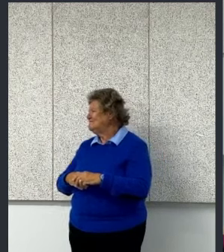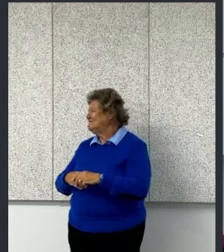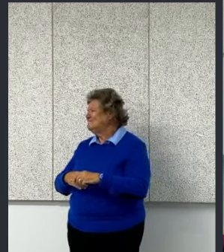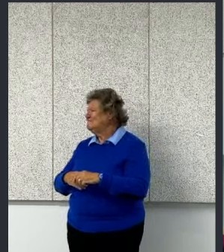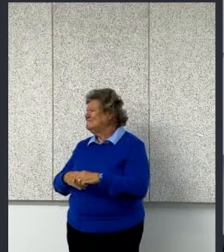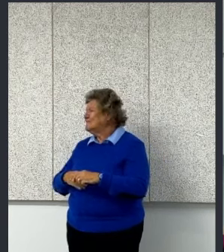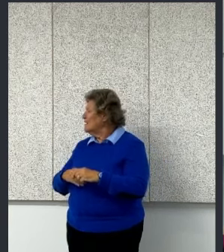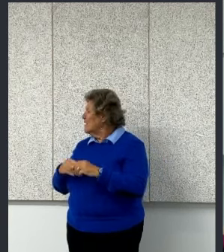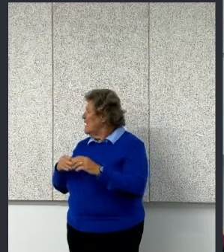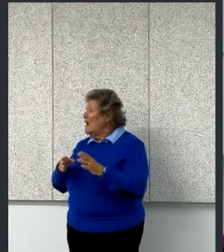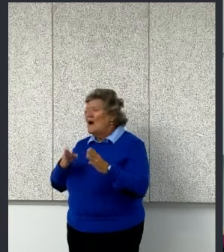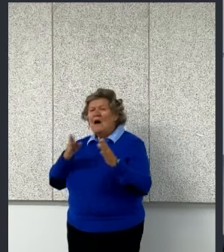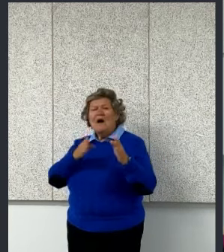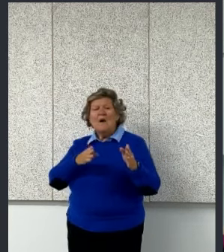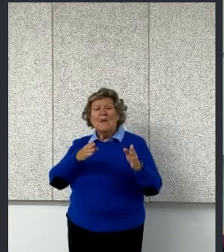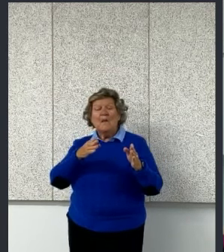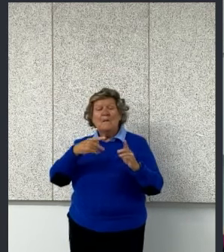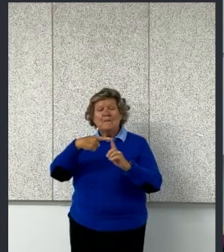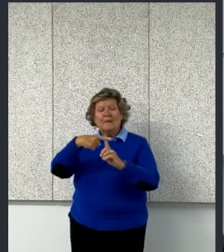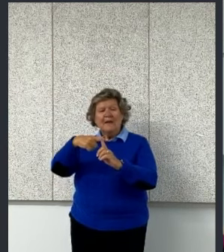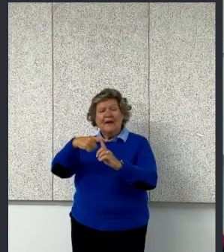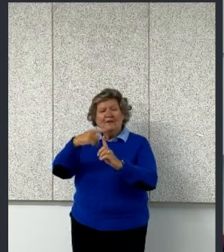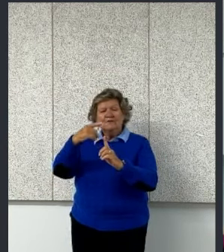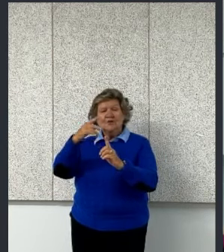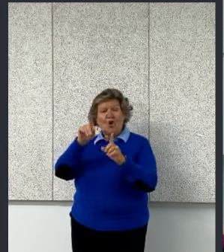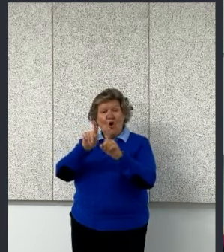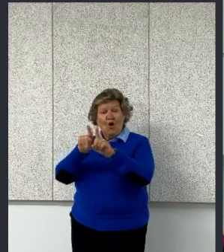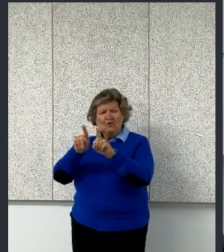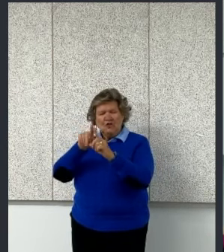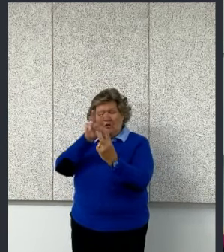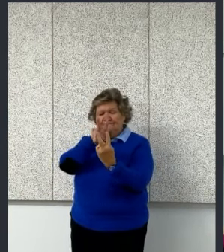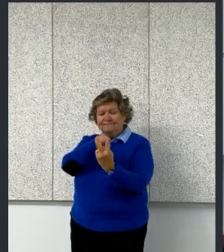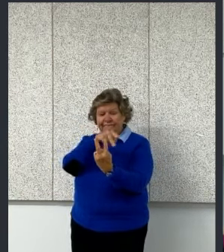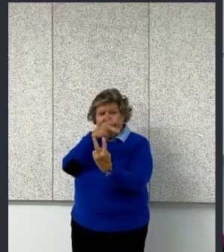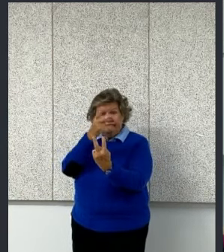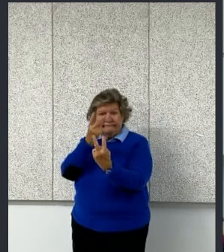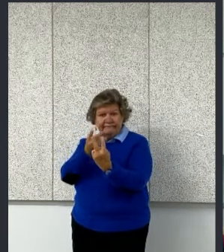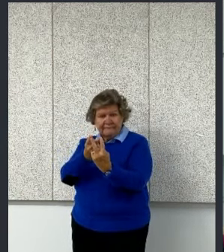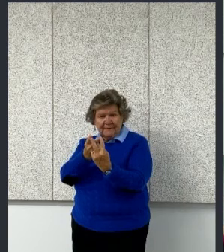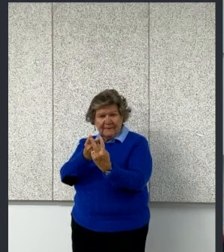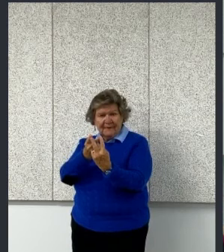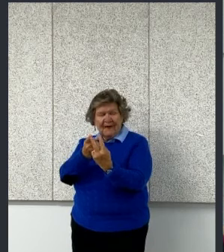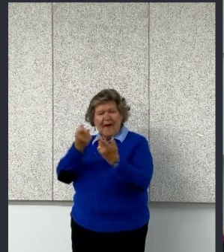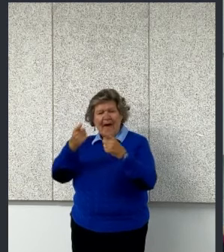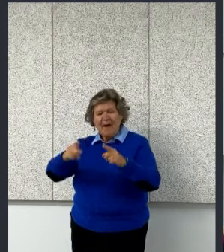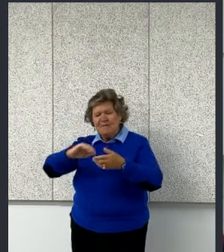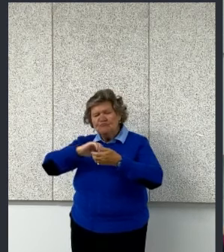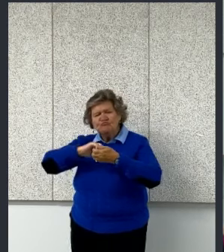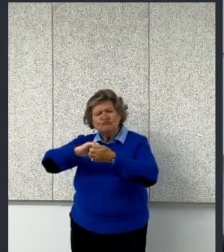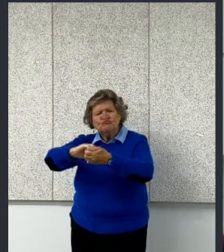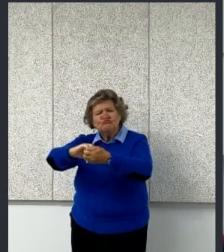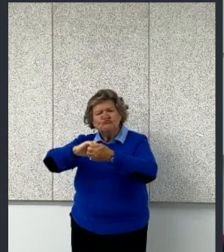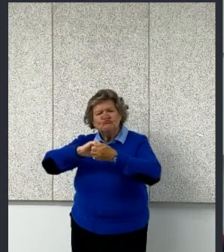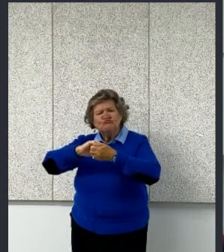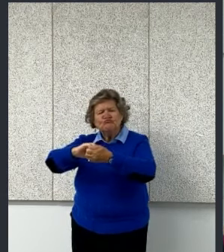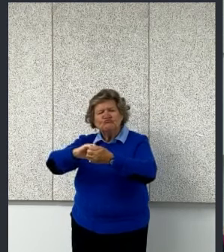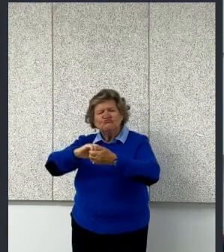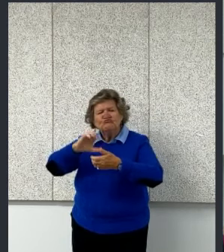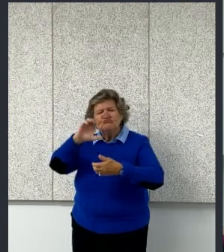I think there's also the flip side of the sort of camaraderie around the